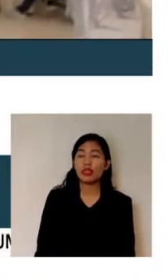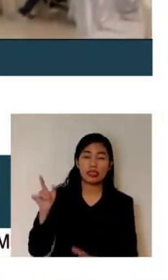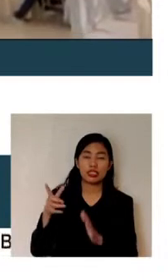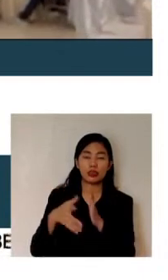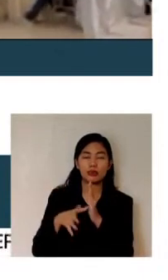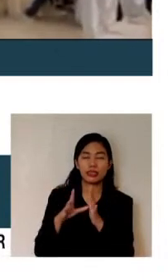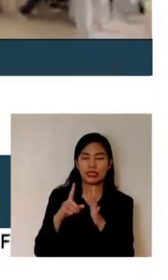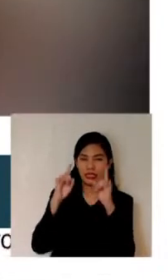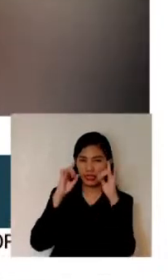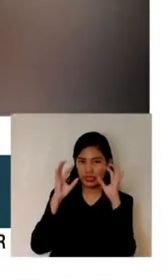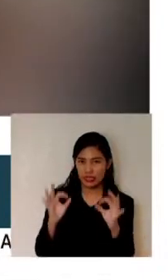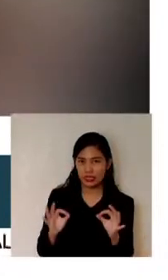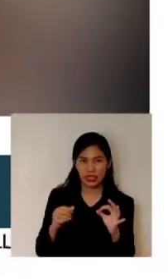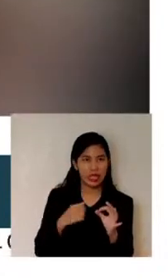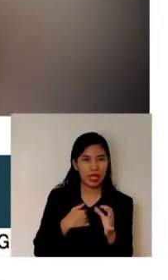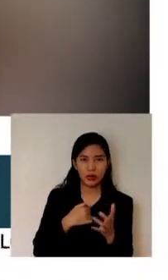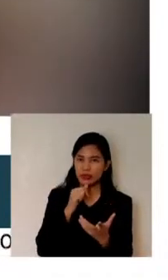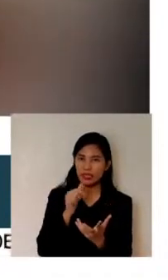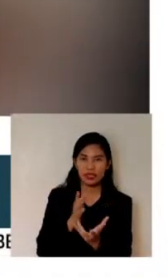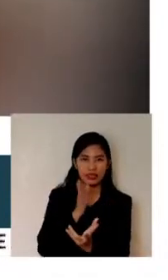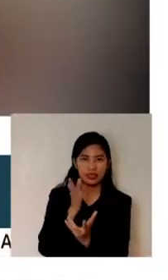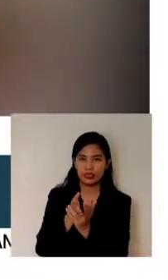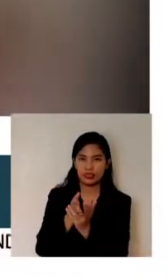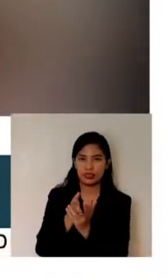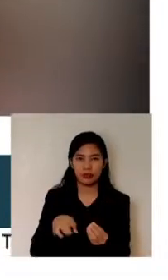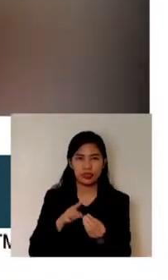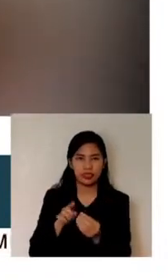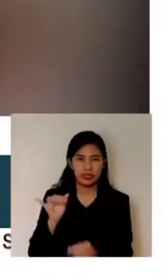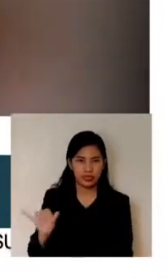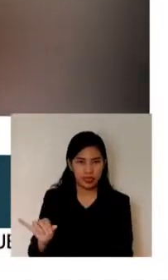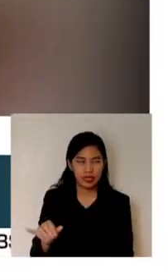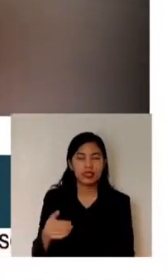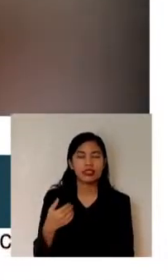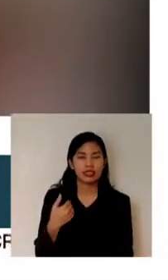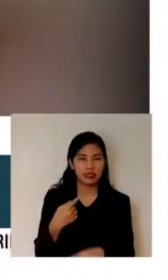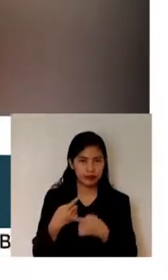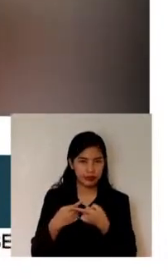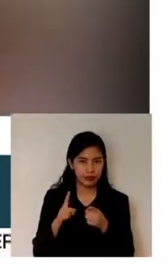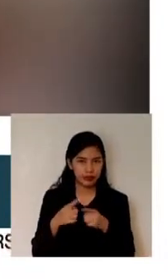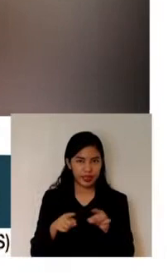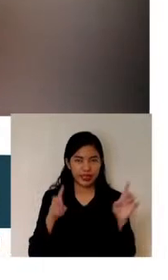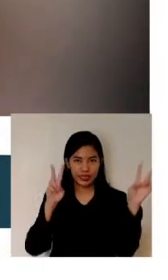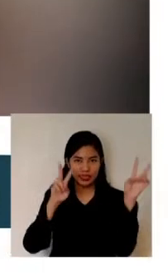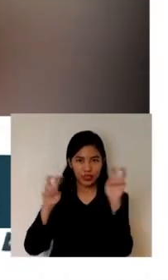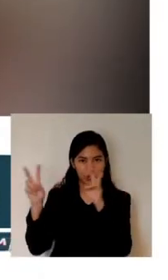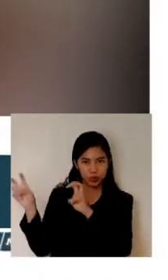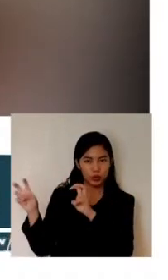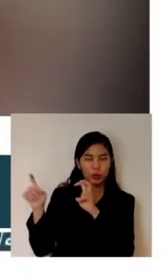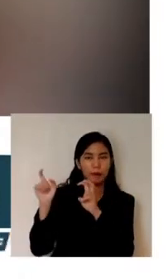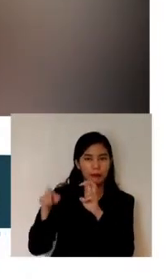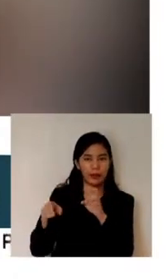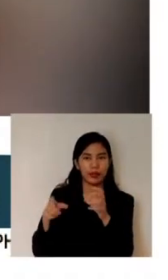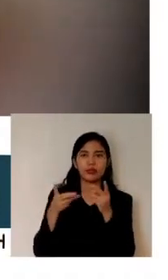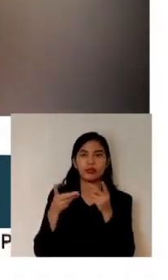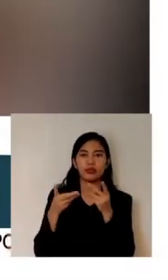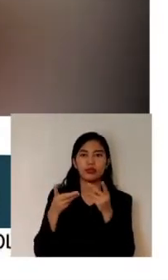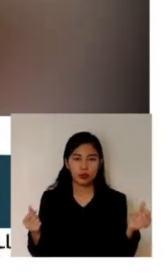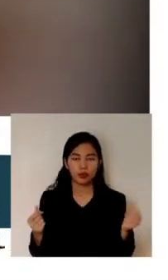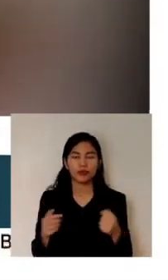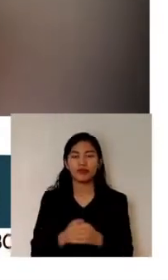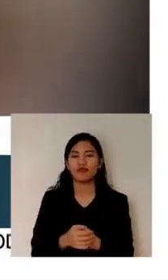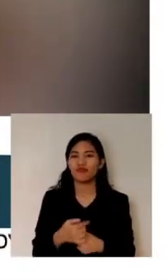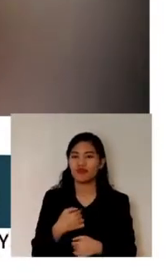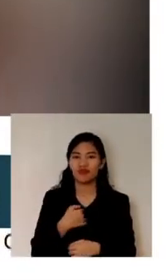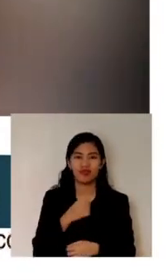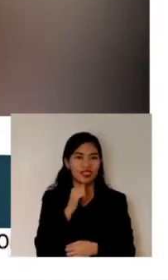will not intrude into that. That is another legal issue that will be resolved. So I'd rather not